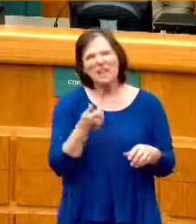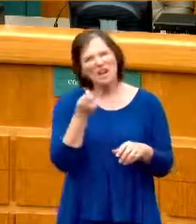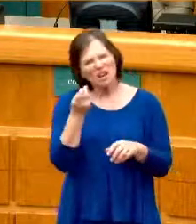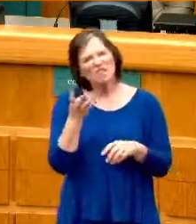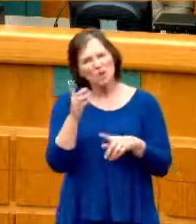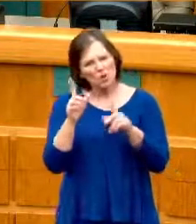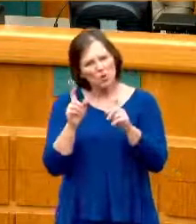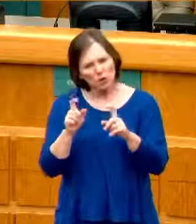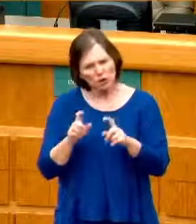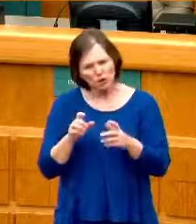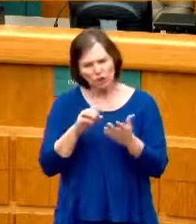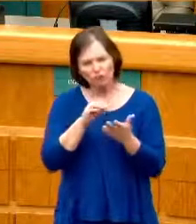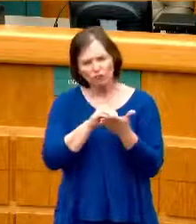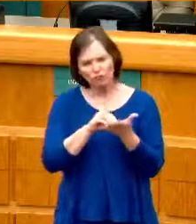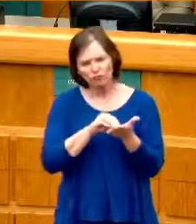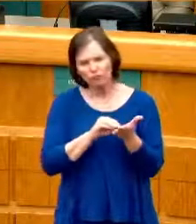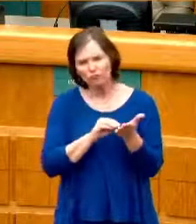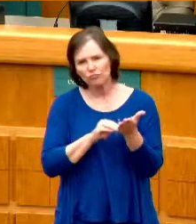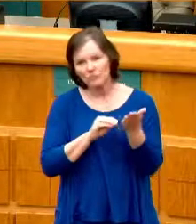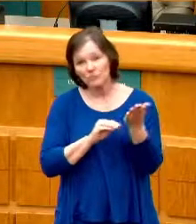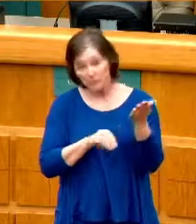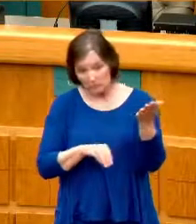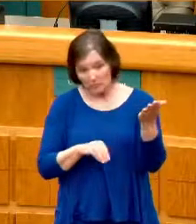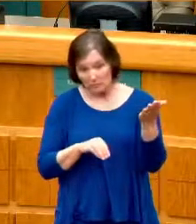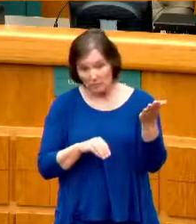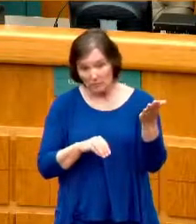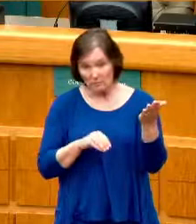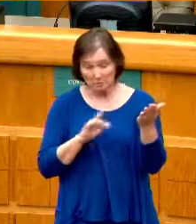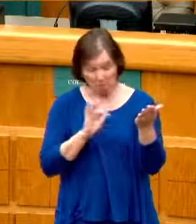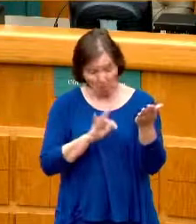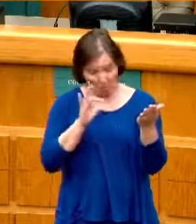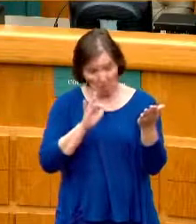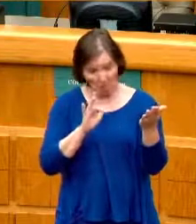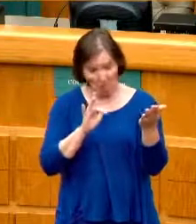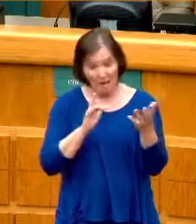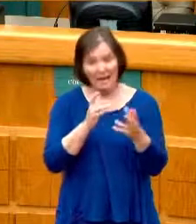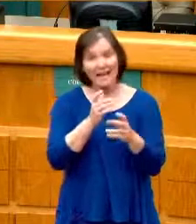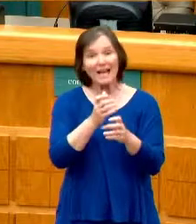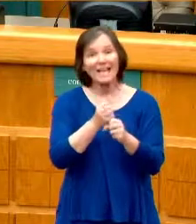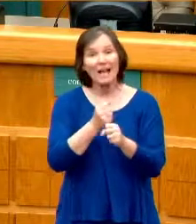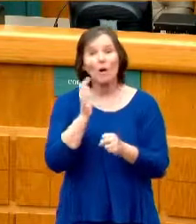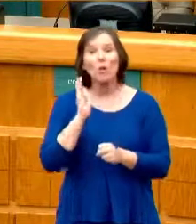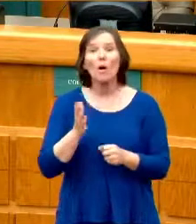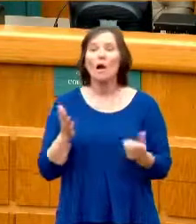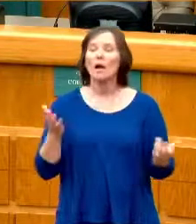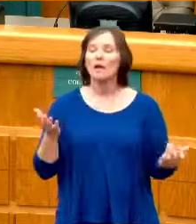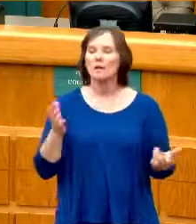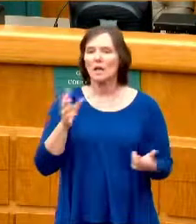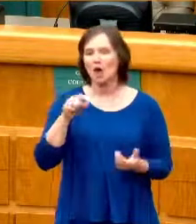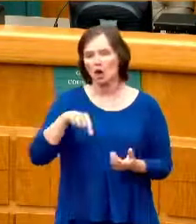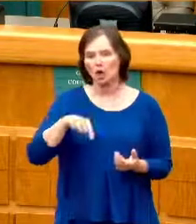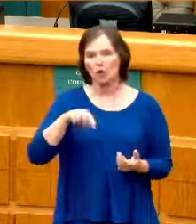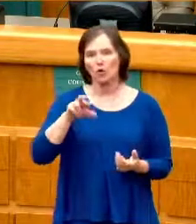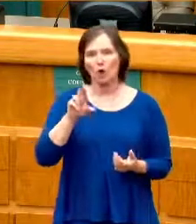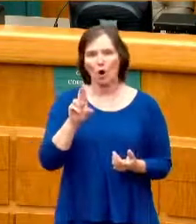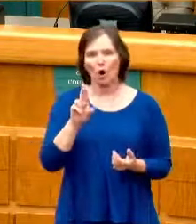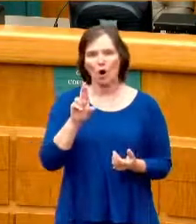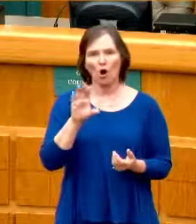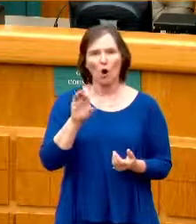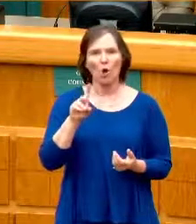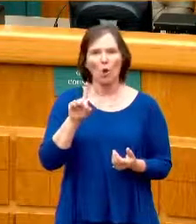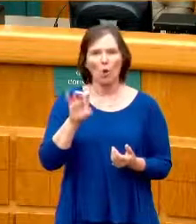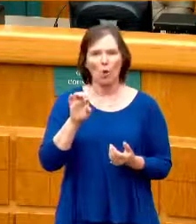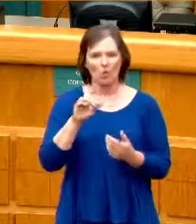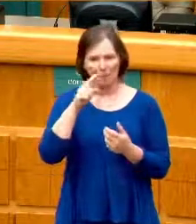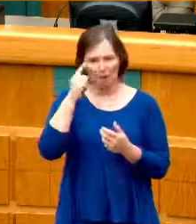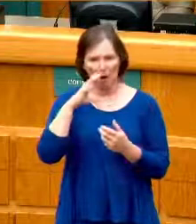and vaccinations. Once you hit submit, you get a QR code. You bring that to your clinic, and we check you in very quickly.